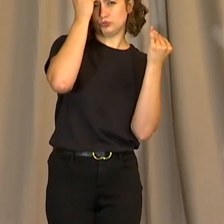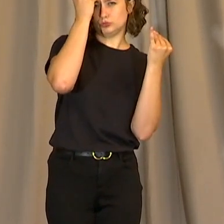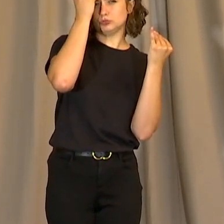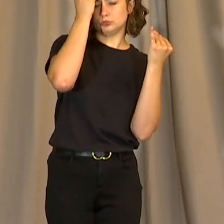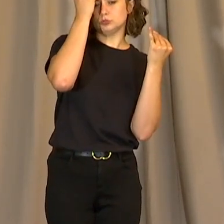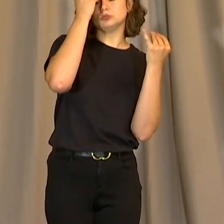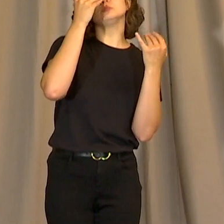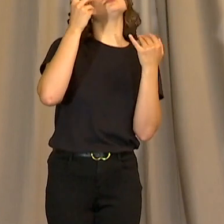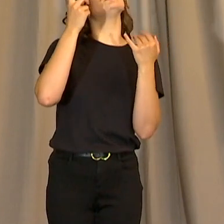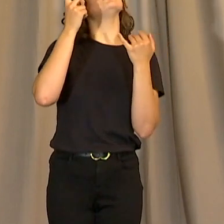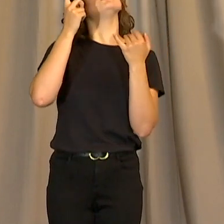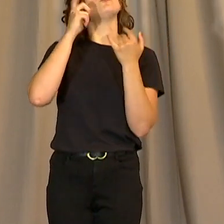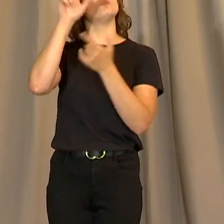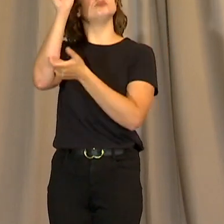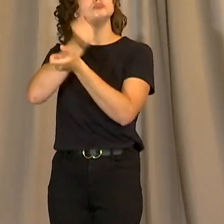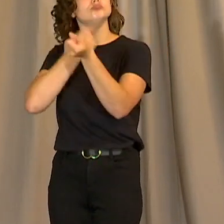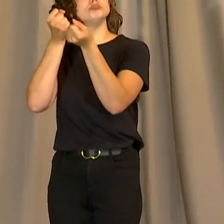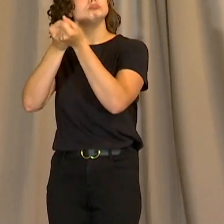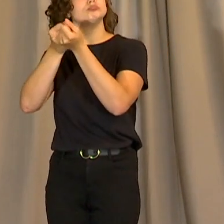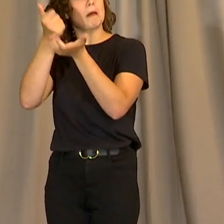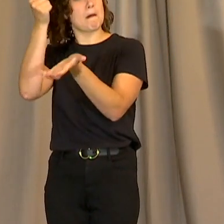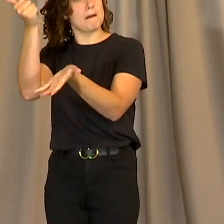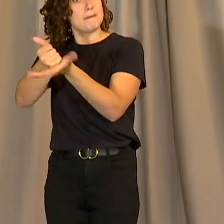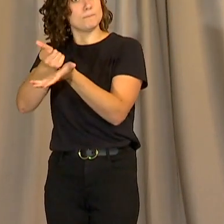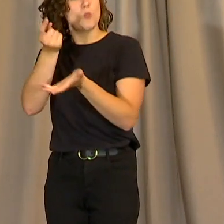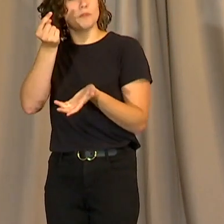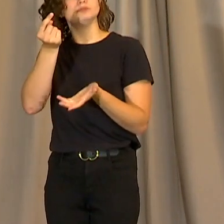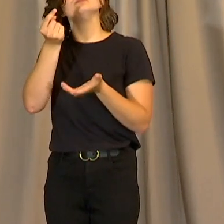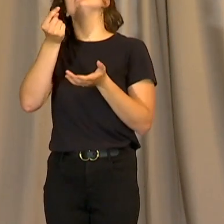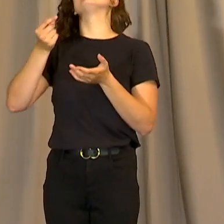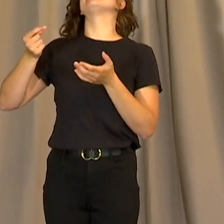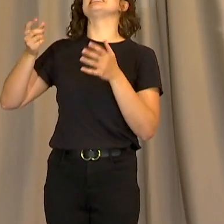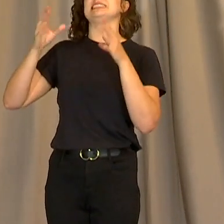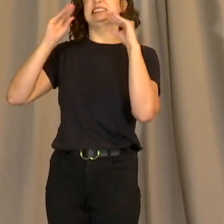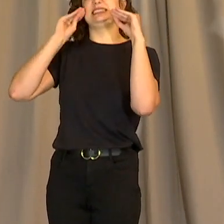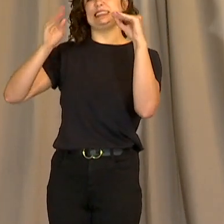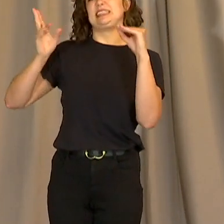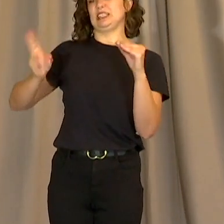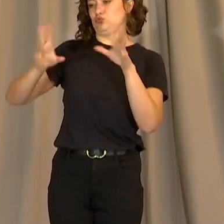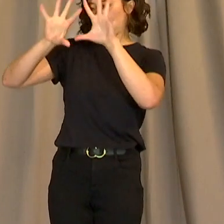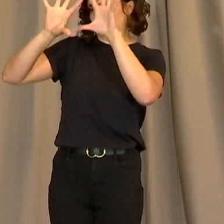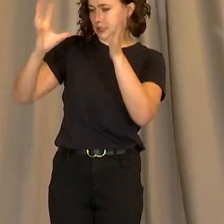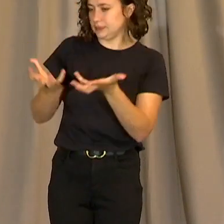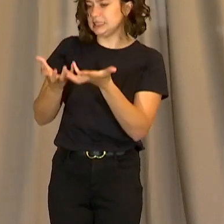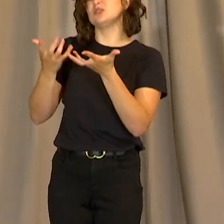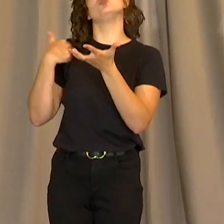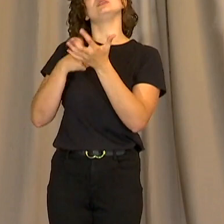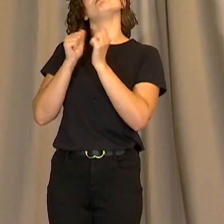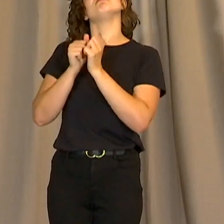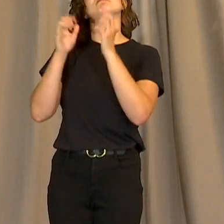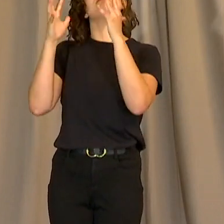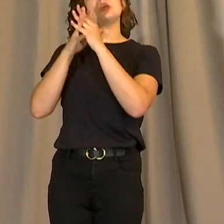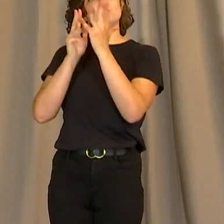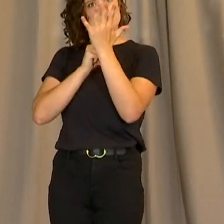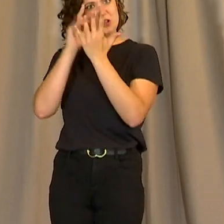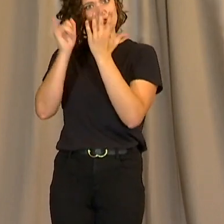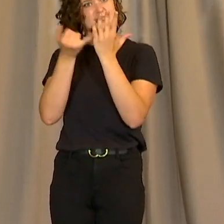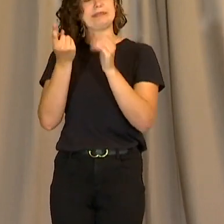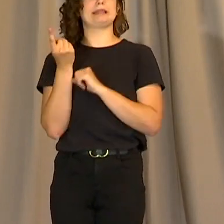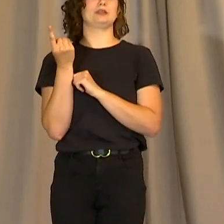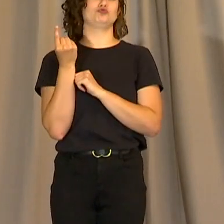we launched a teaching comprehensive history effort in April of last year. We started focused